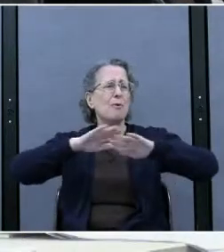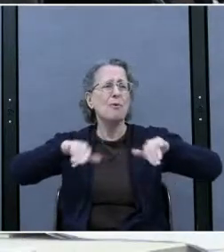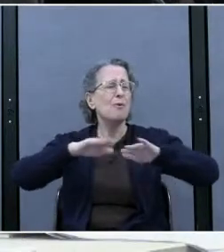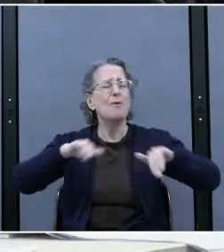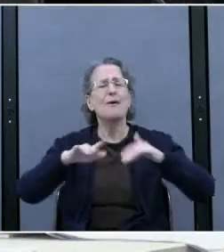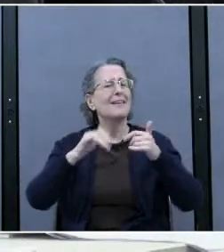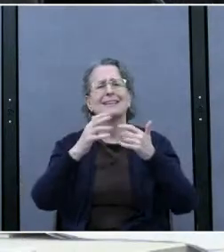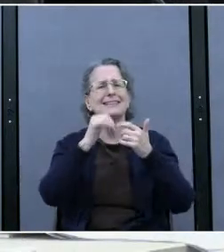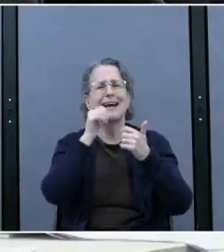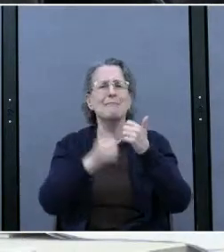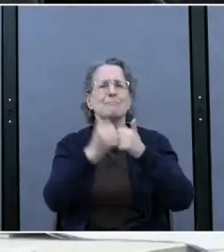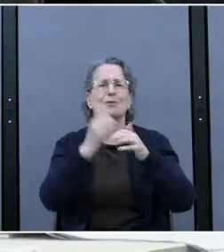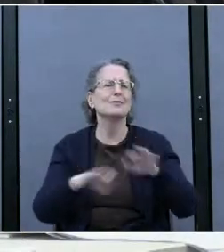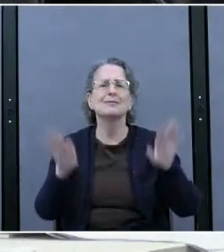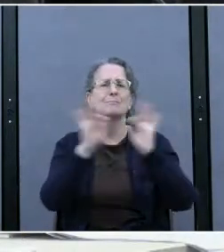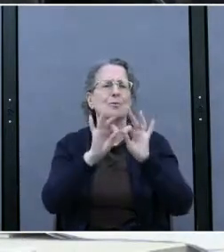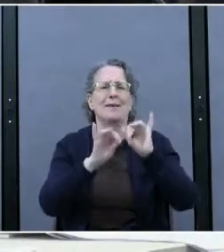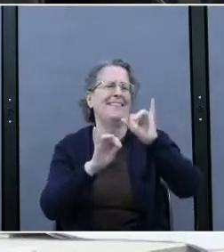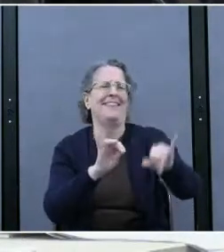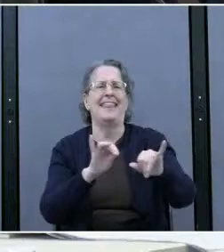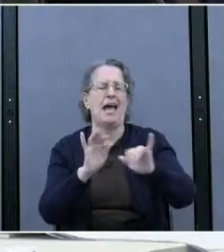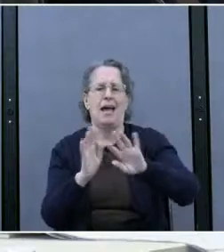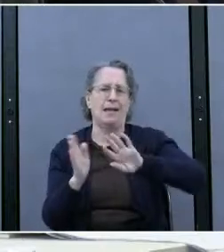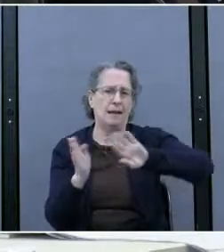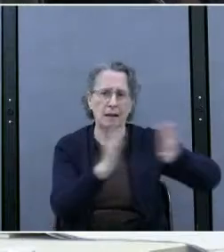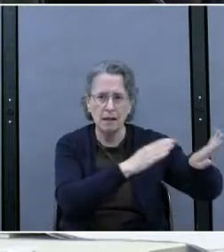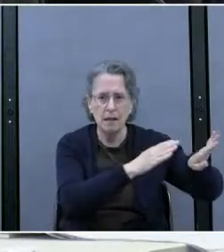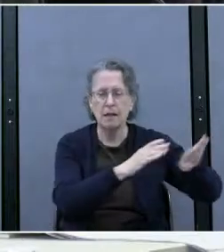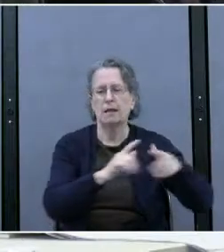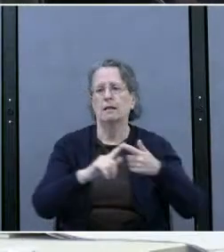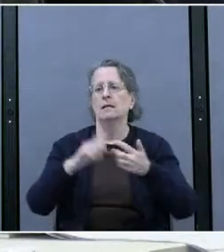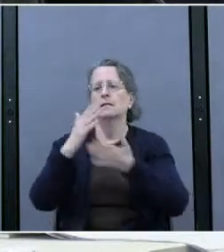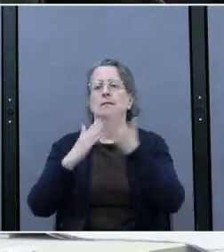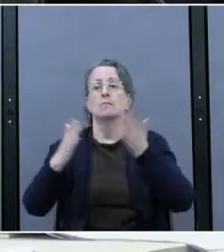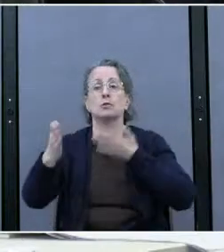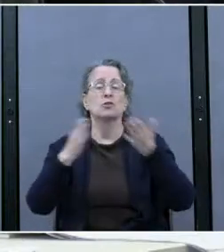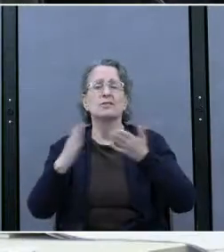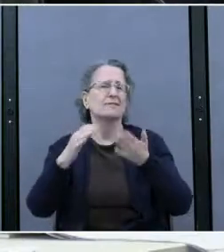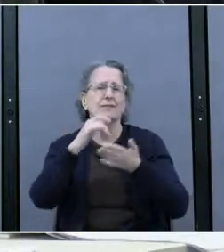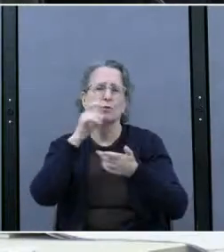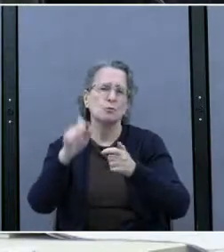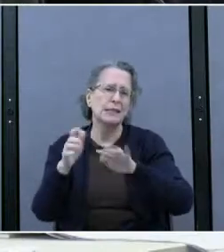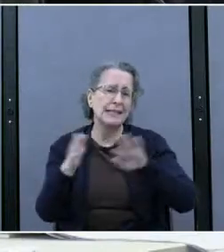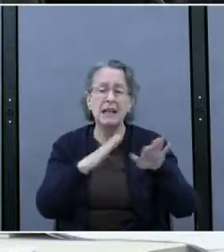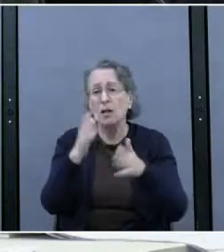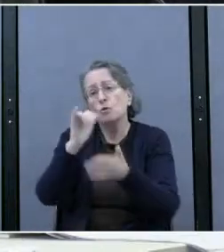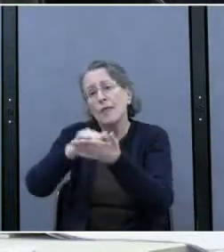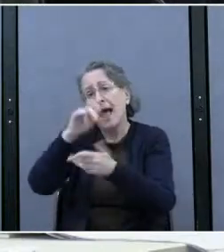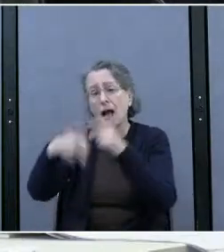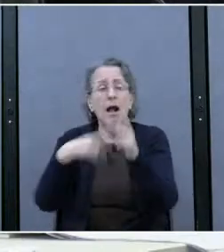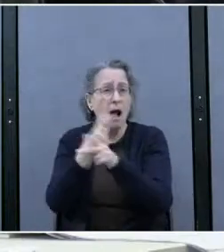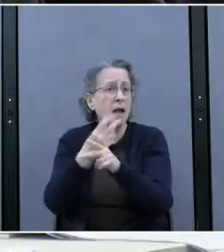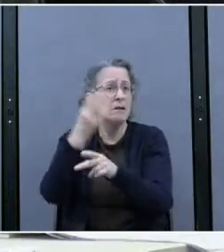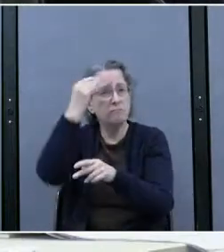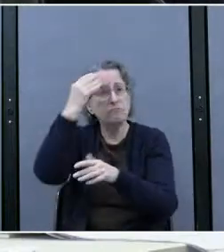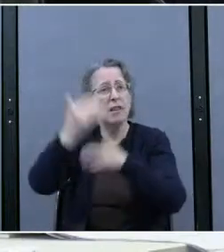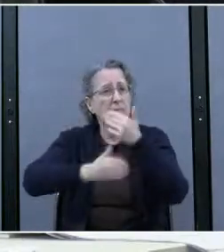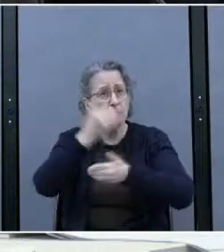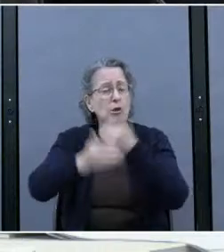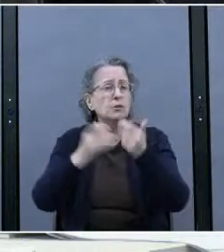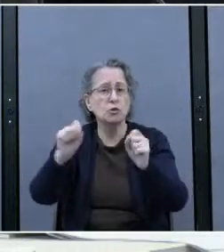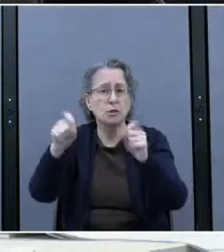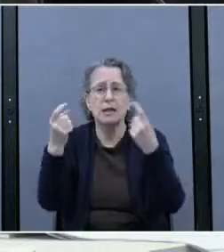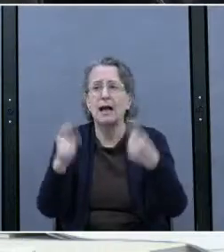we're providing. So that's sort of just my thinking on that. I don't know if it's helpful, but thanks, John. That sort of, yeah. Other